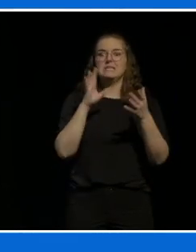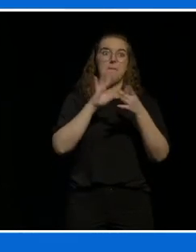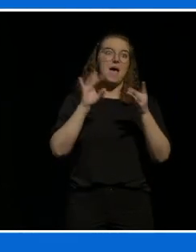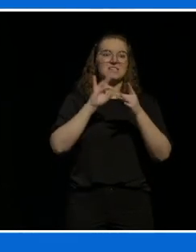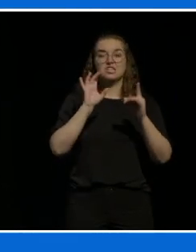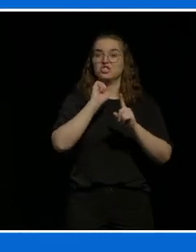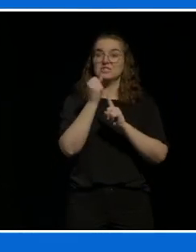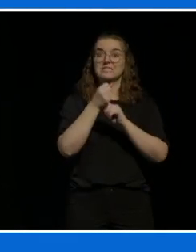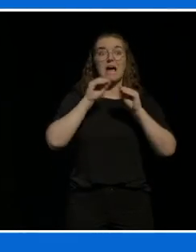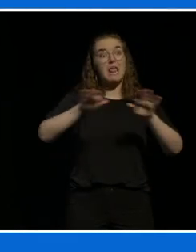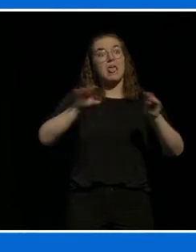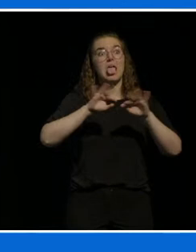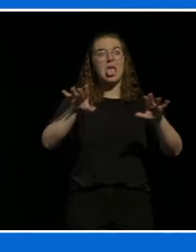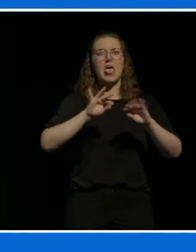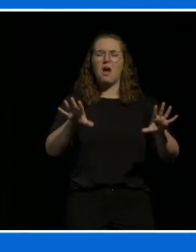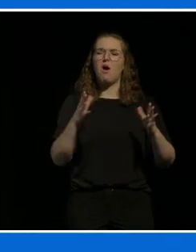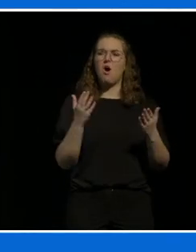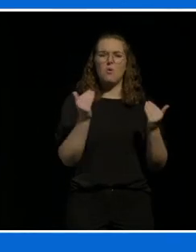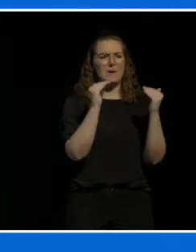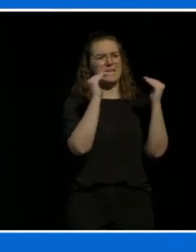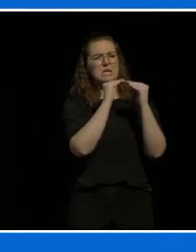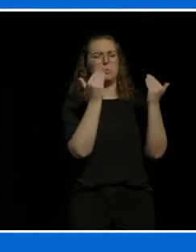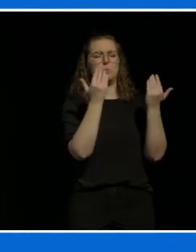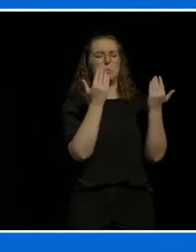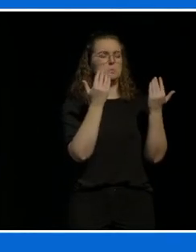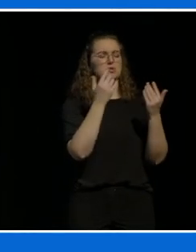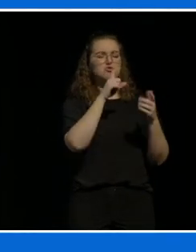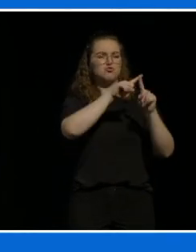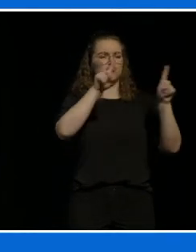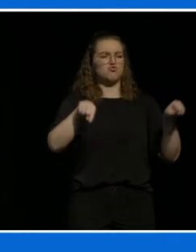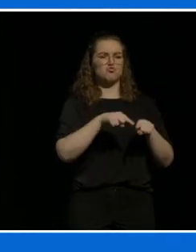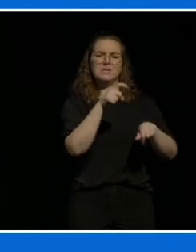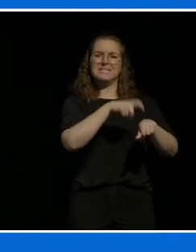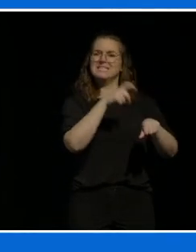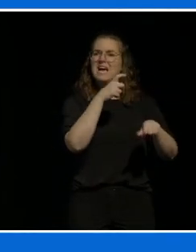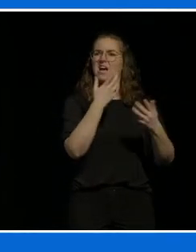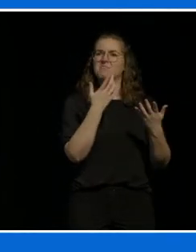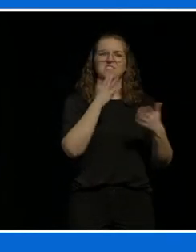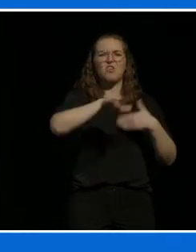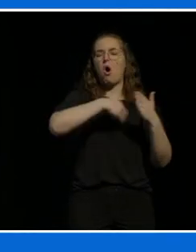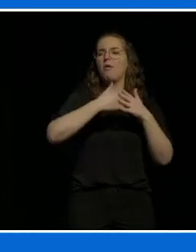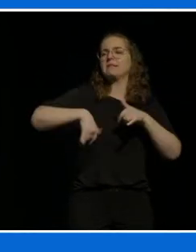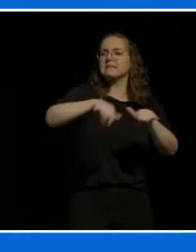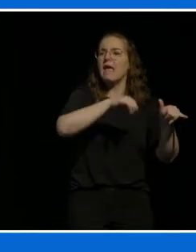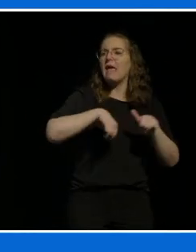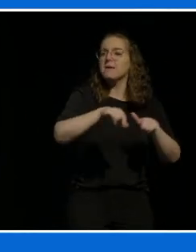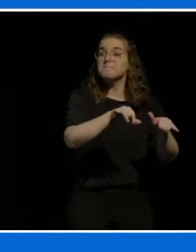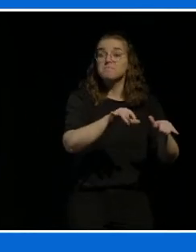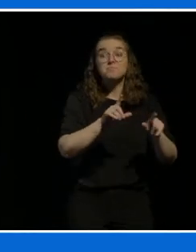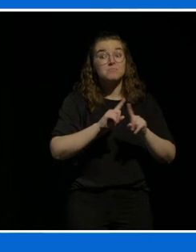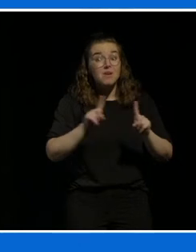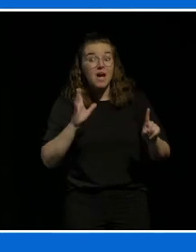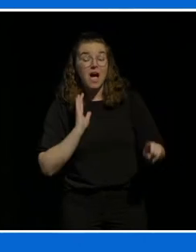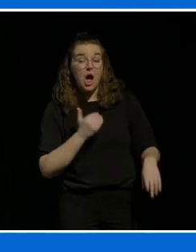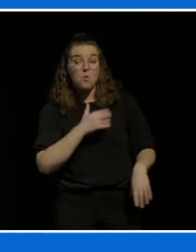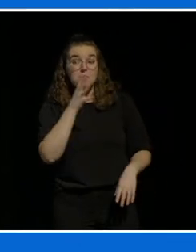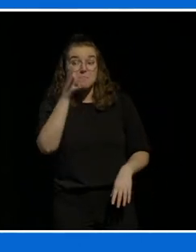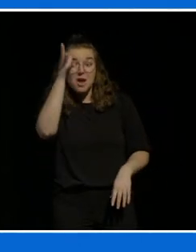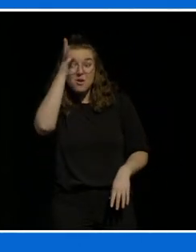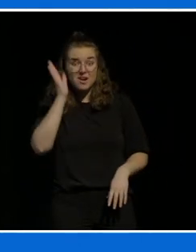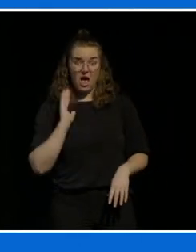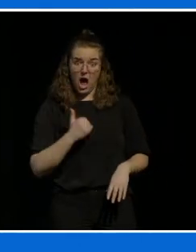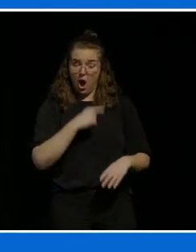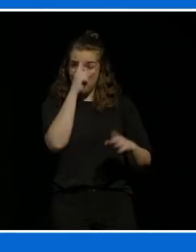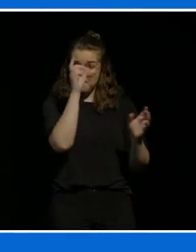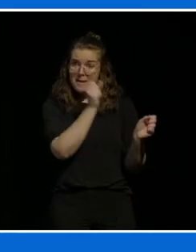on to as an indicator of our own health in relationship to technology. And so for as a parent, our methodology at Half the Story